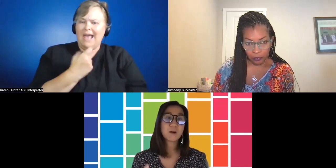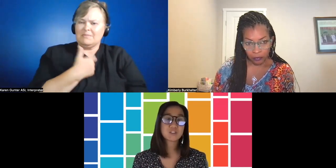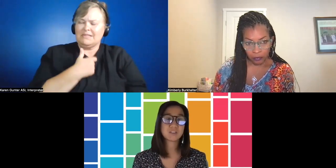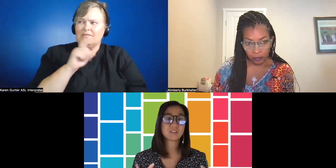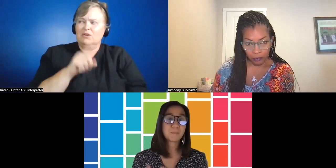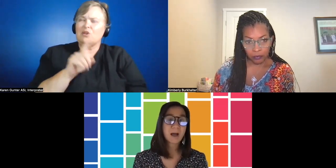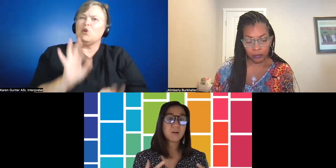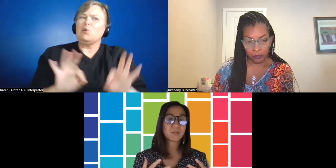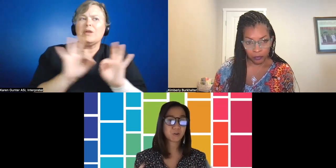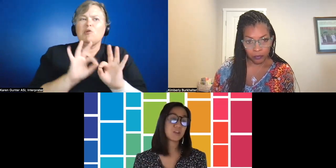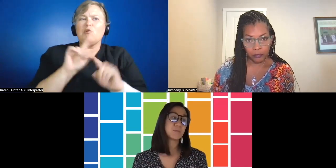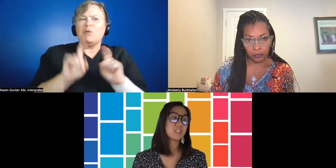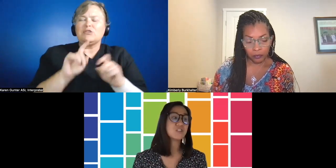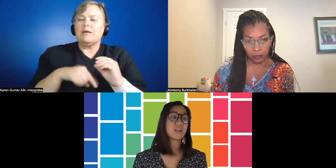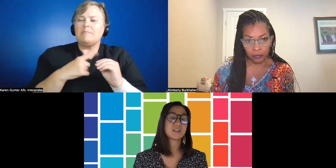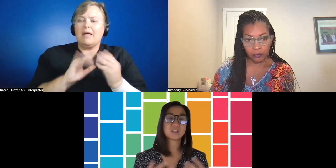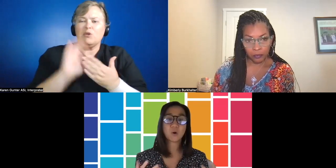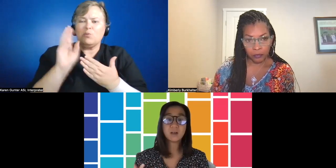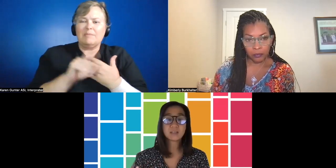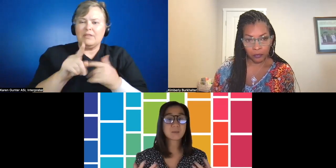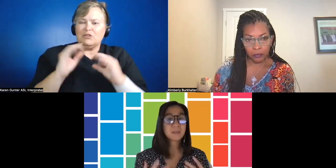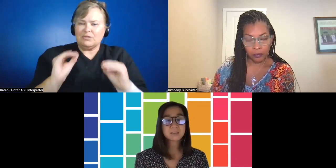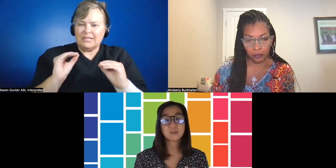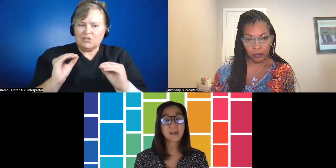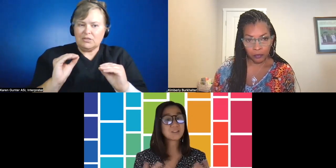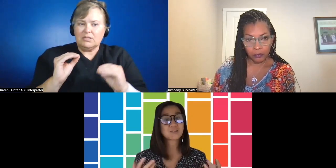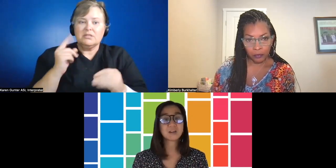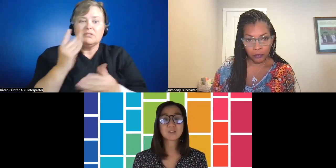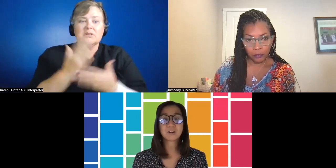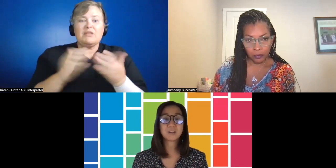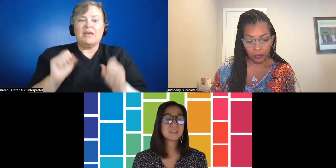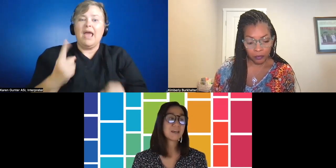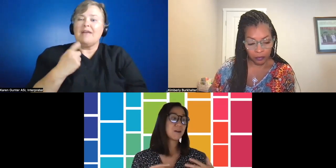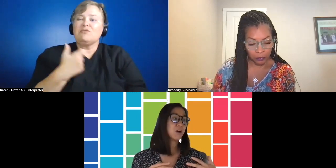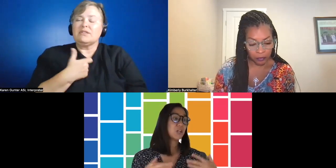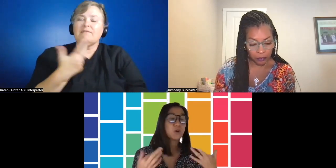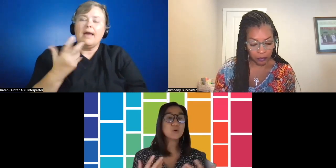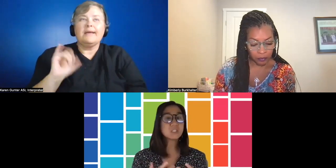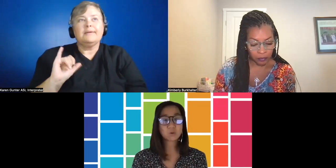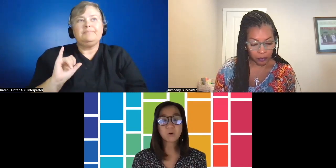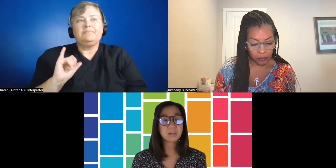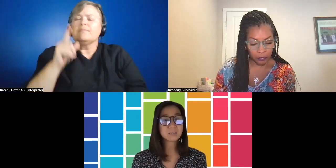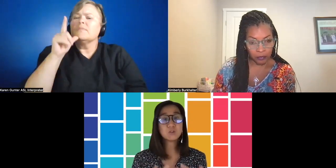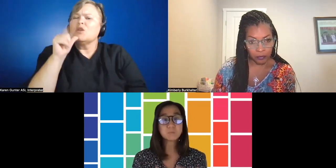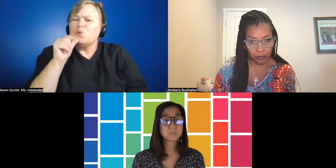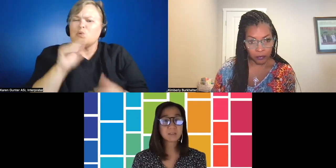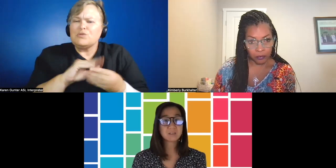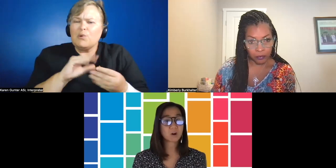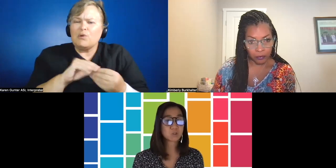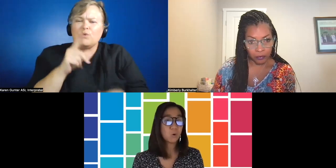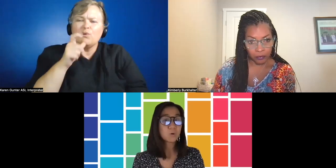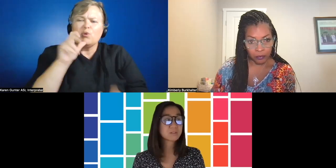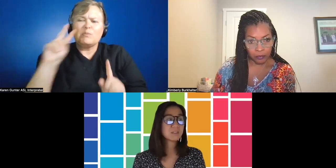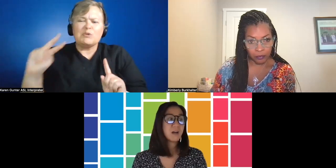critical questions about the curriculum you're teaching. And so some things that you can ask yourselves are things like, whose stories and whose perspectives